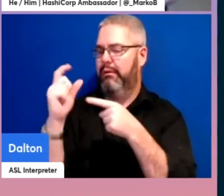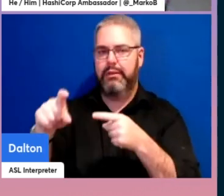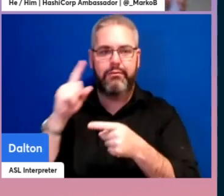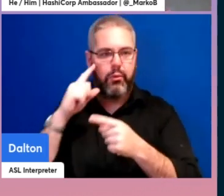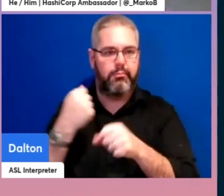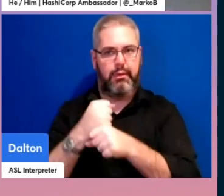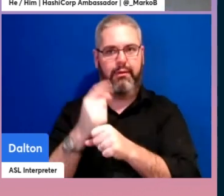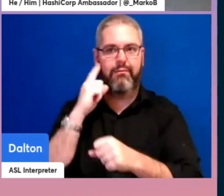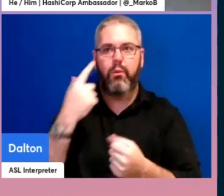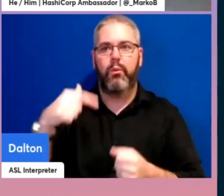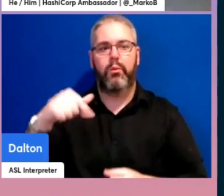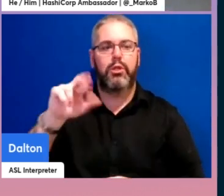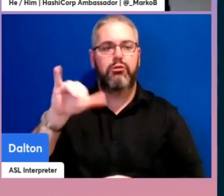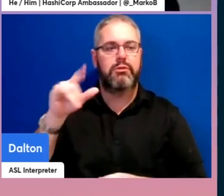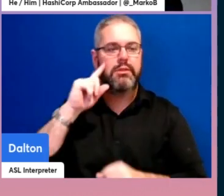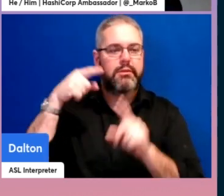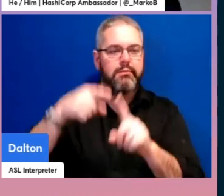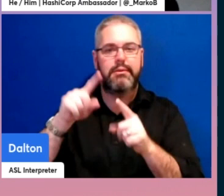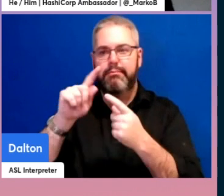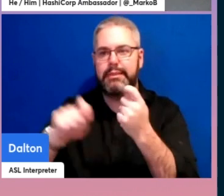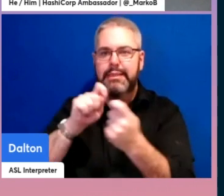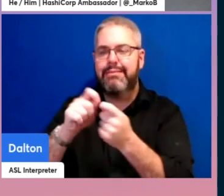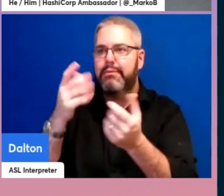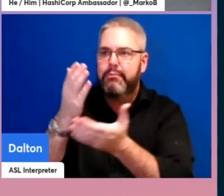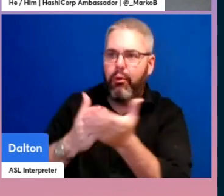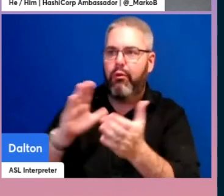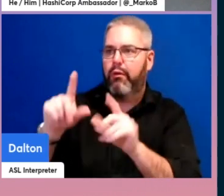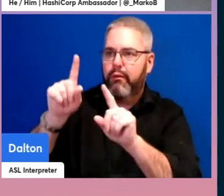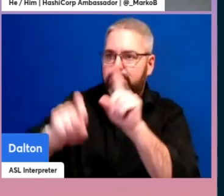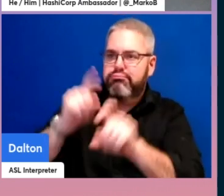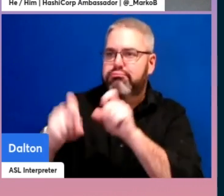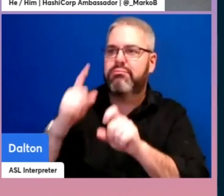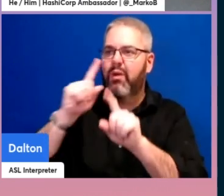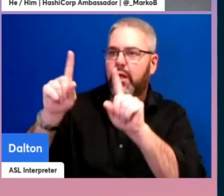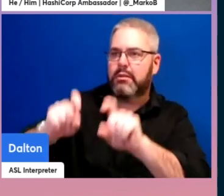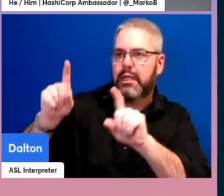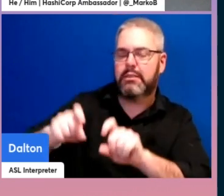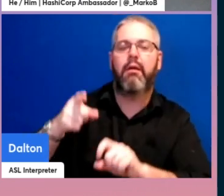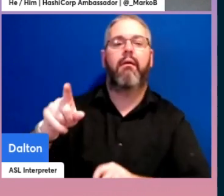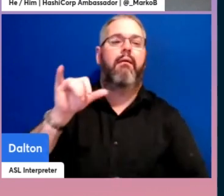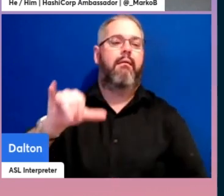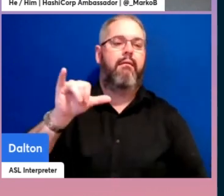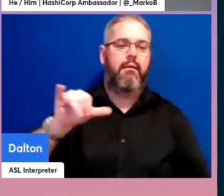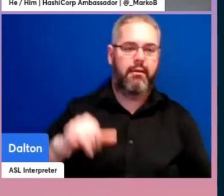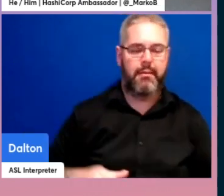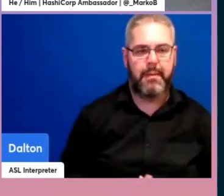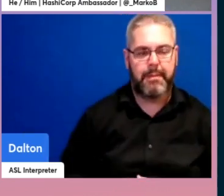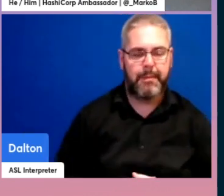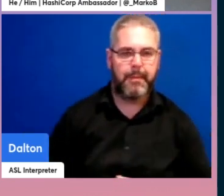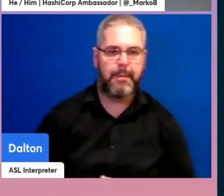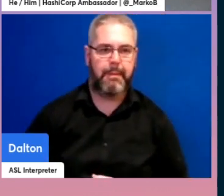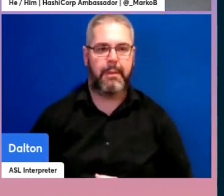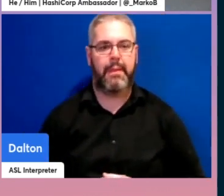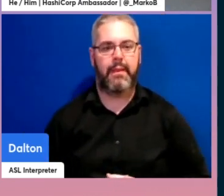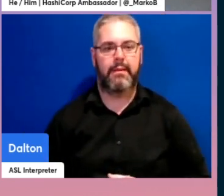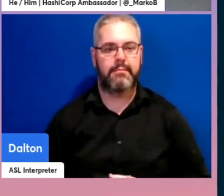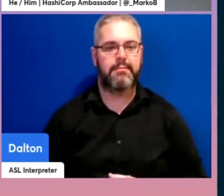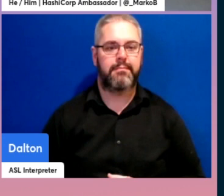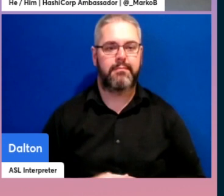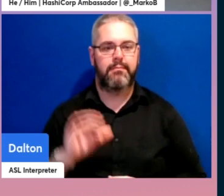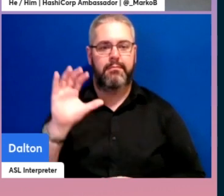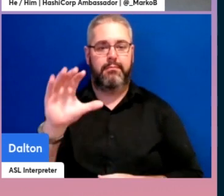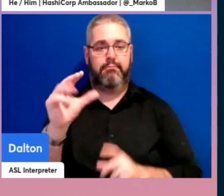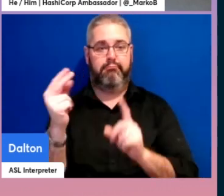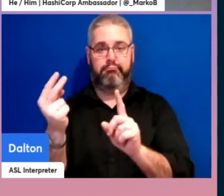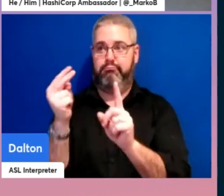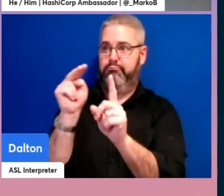or query for specific parts of an infrastructure as part of the test. It's if we look from the functionality perspective, how that looks like, it's